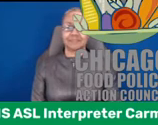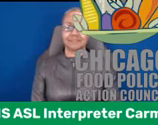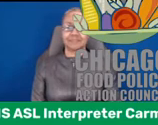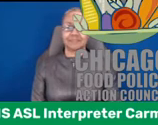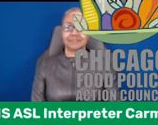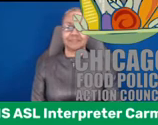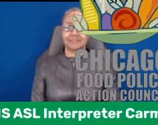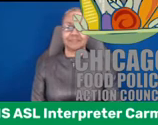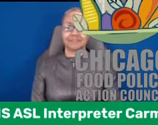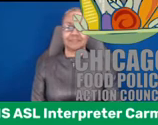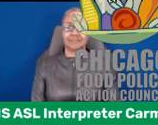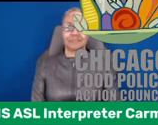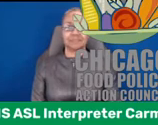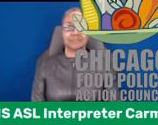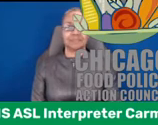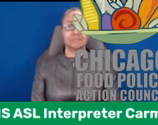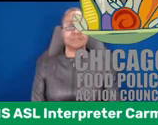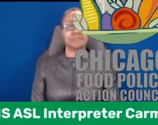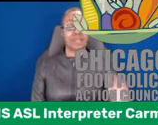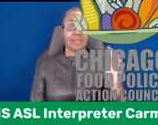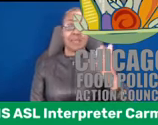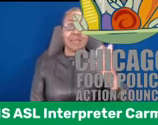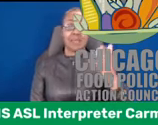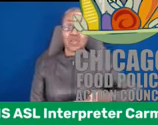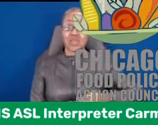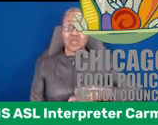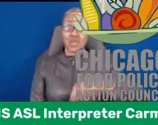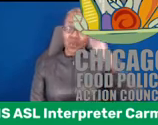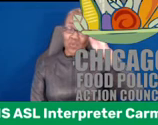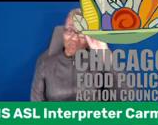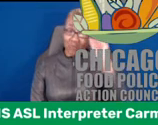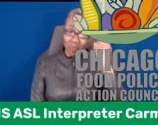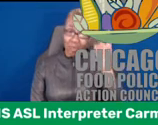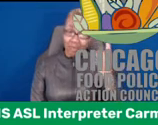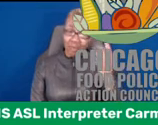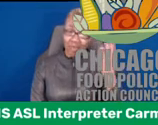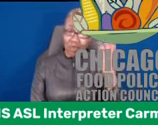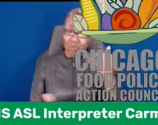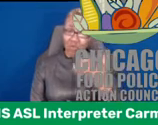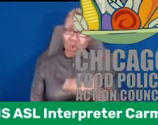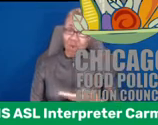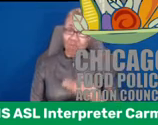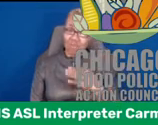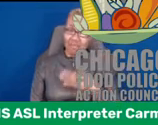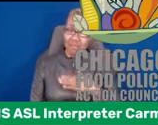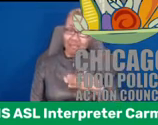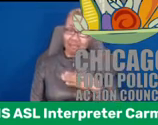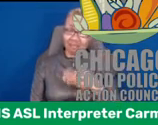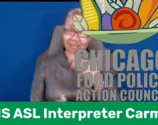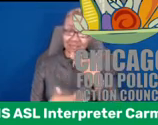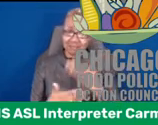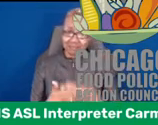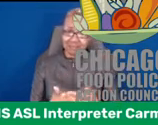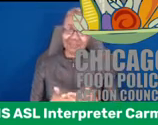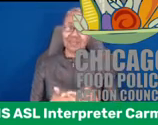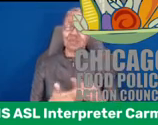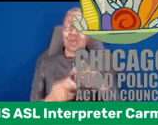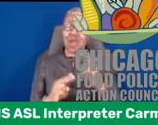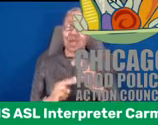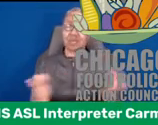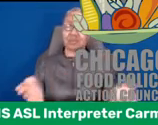All right, greetings everyone. I hope you are well today, and we are honored to be in this space with